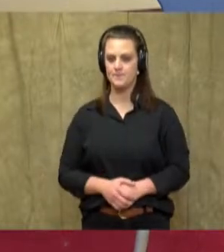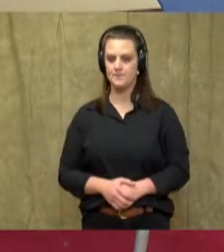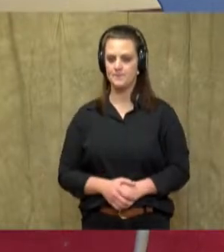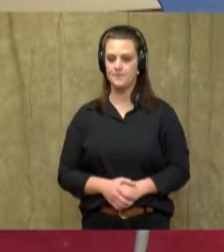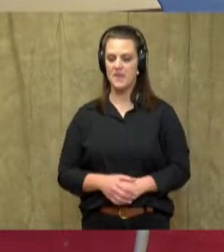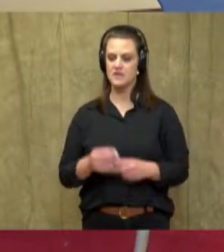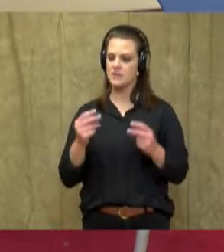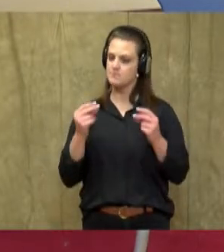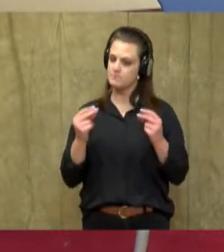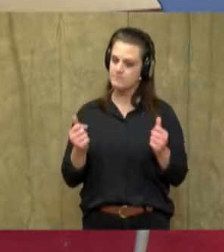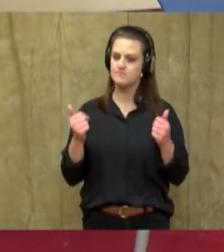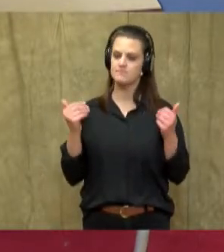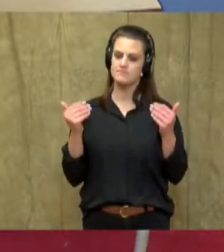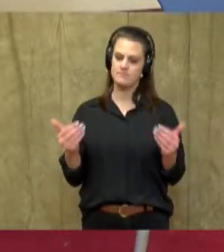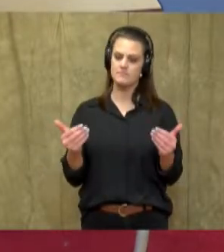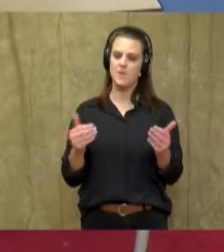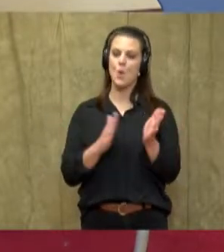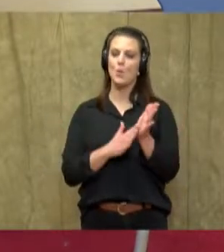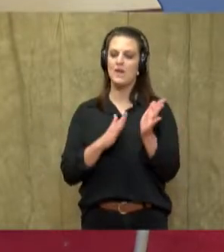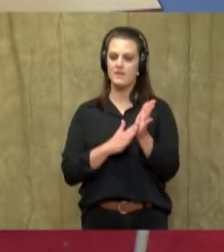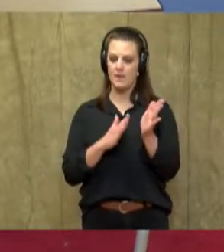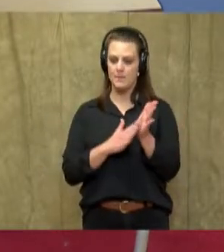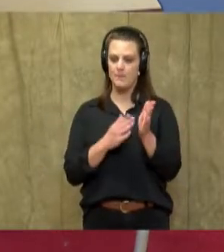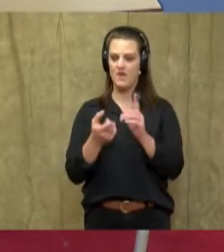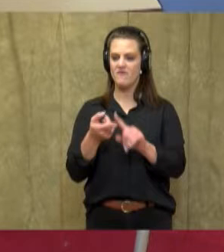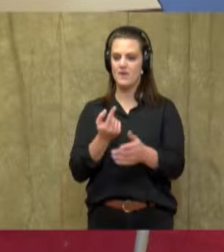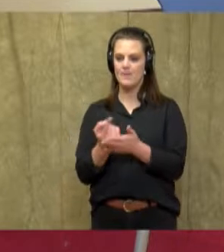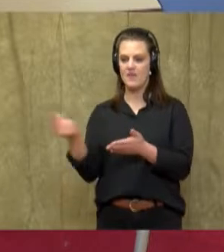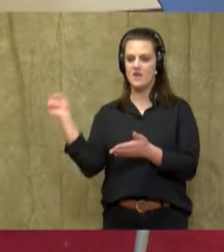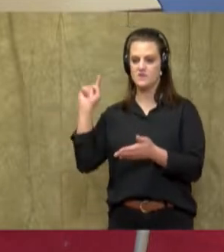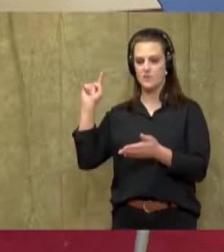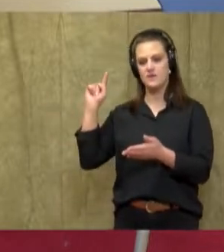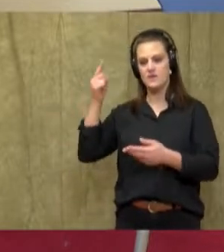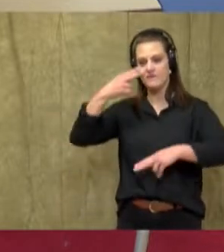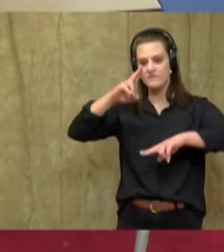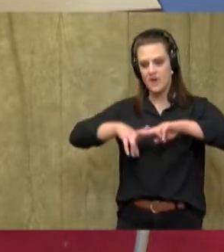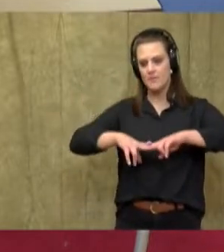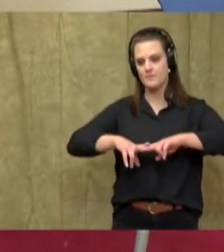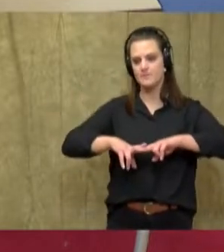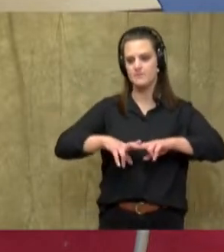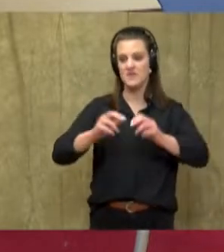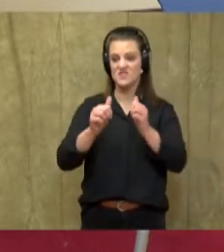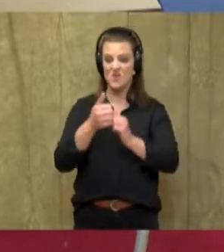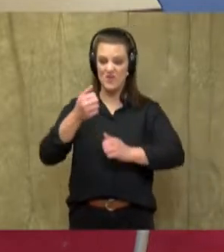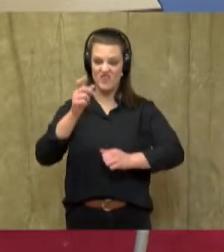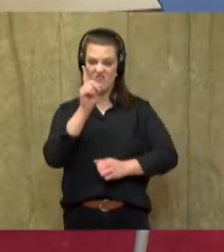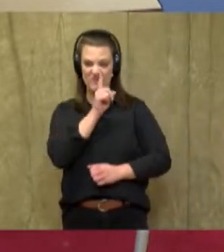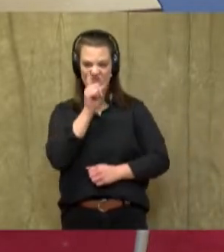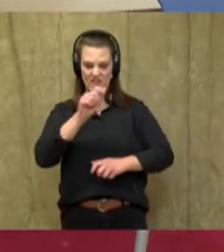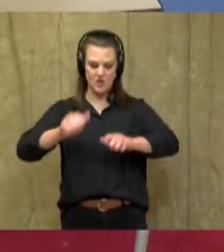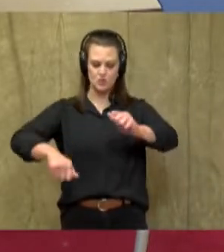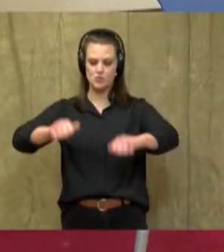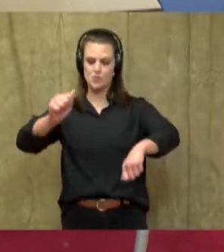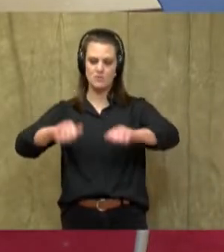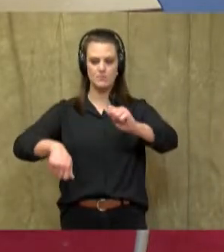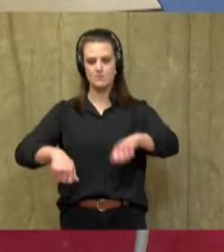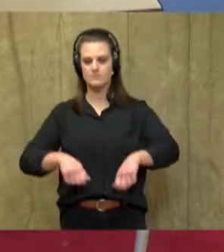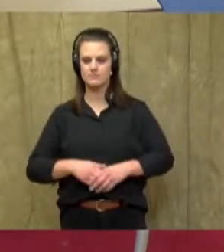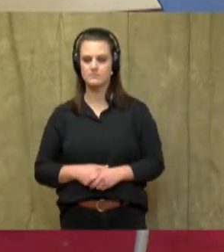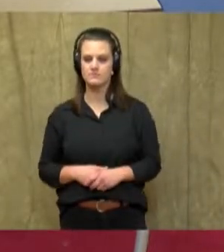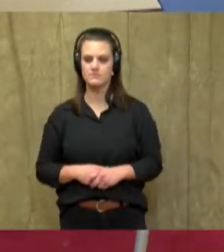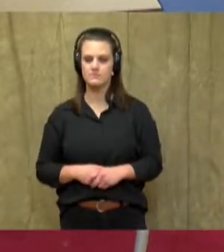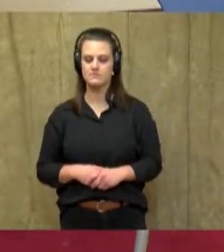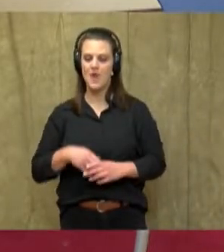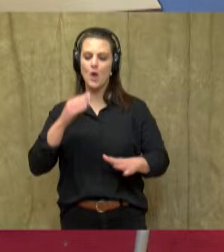Let's get right back into rhythm from last week, just for fun, with our fake drum set,